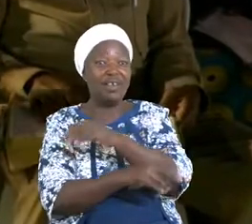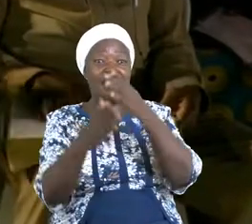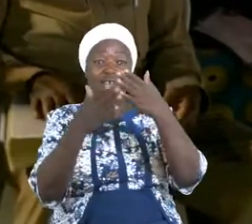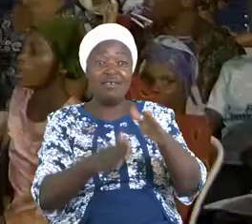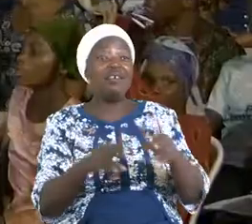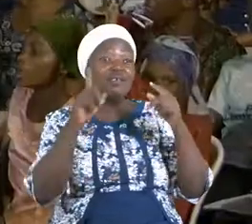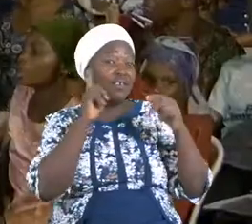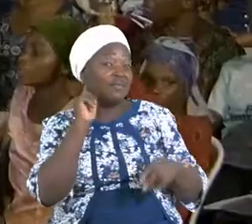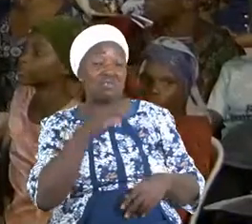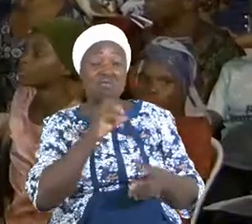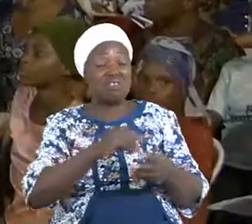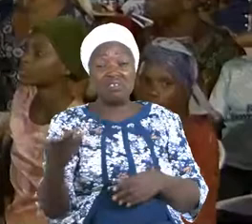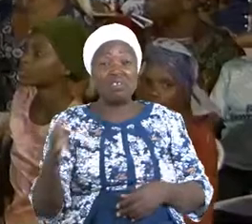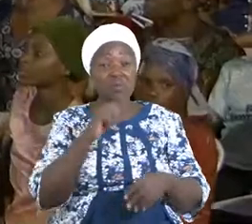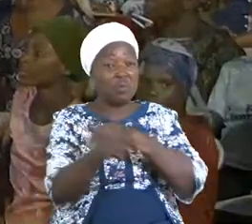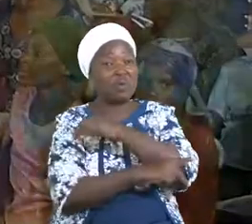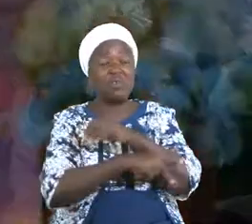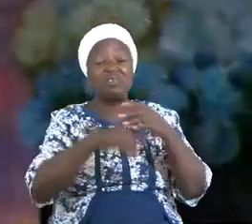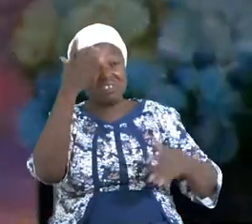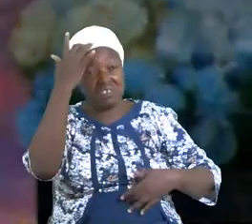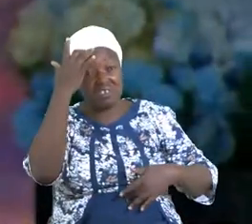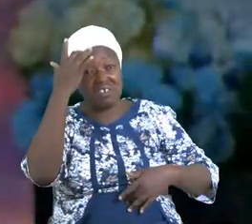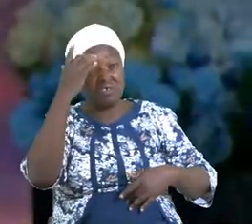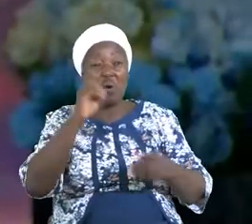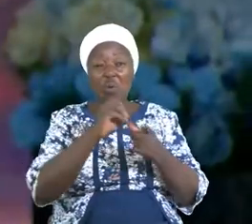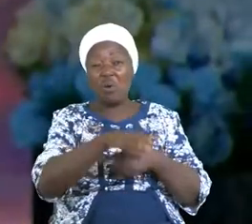over. Sickness and infirmity.